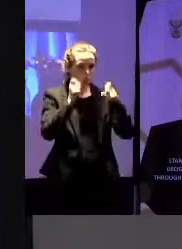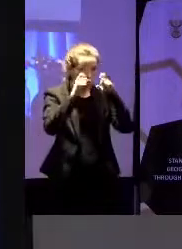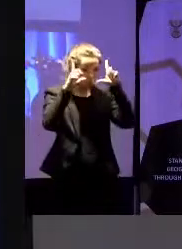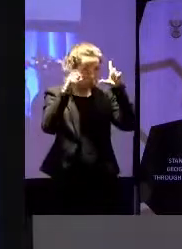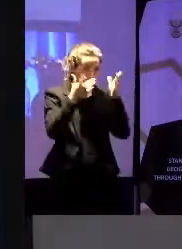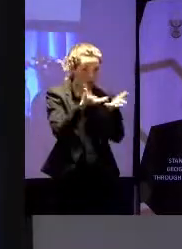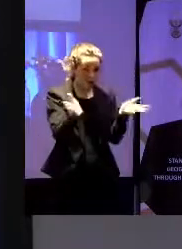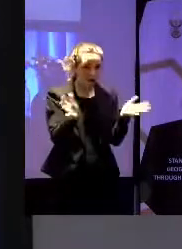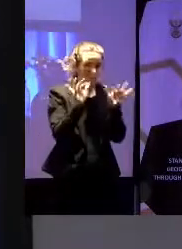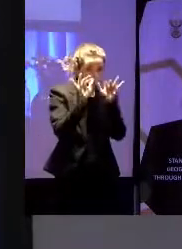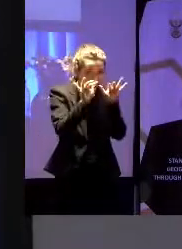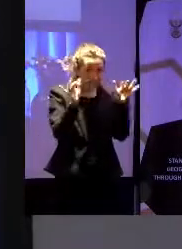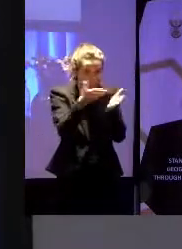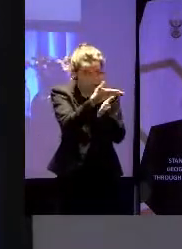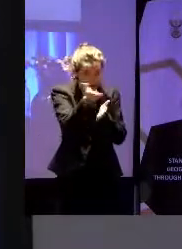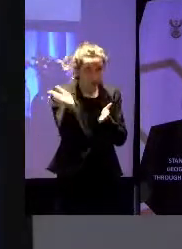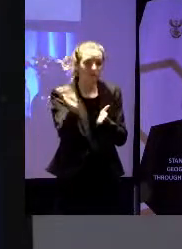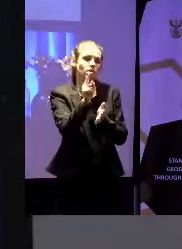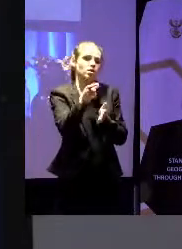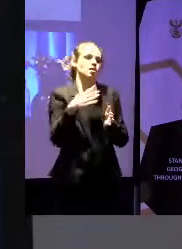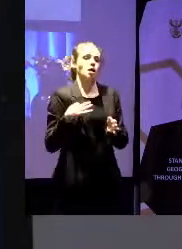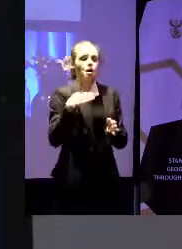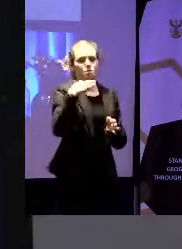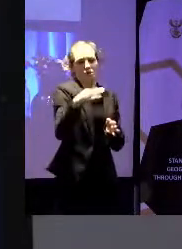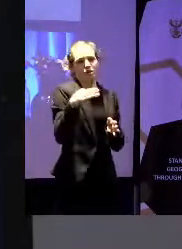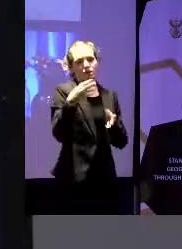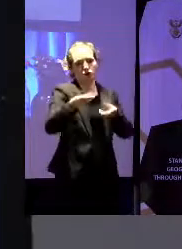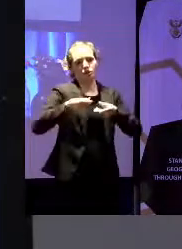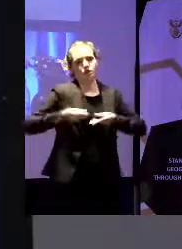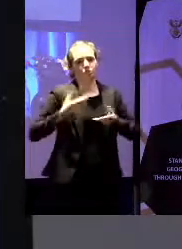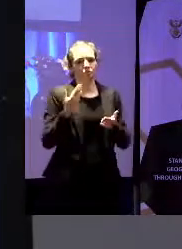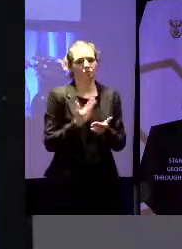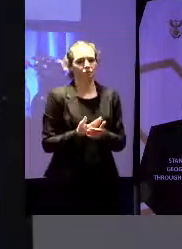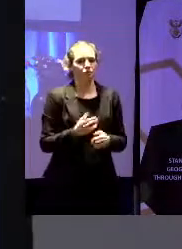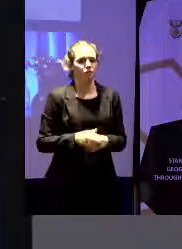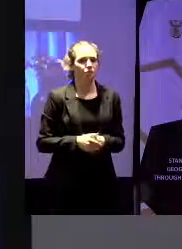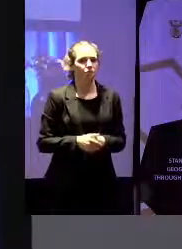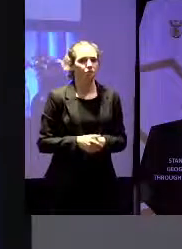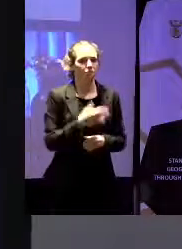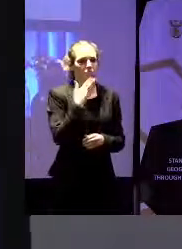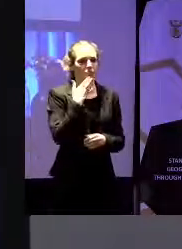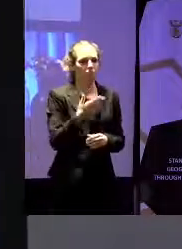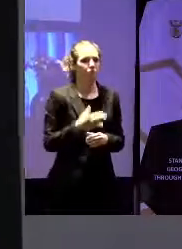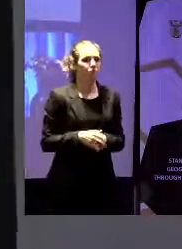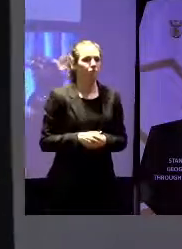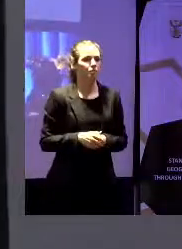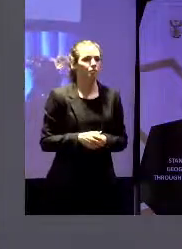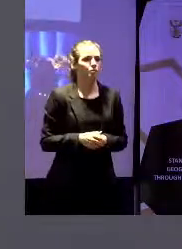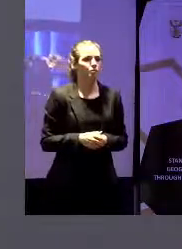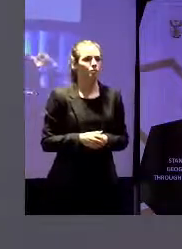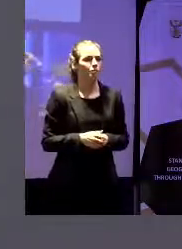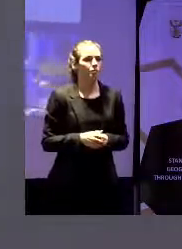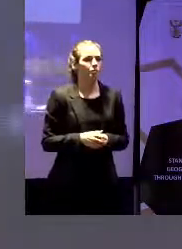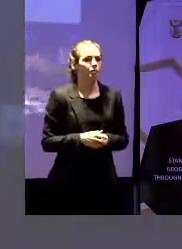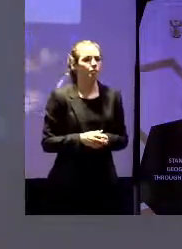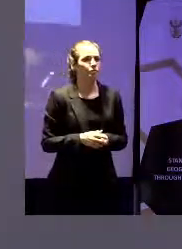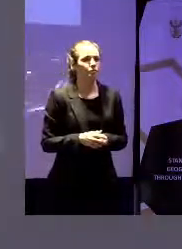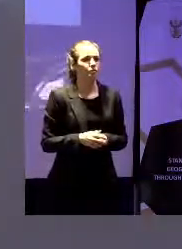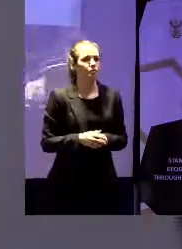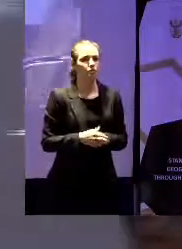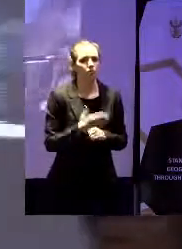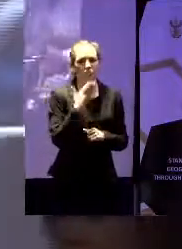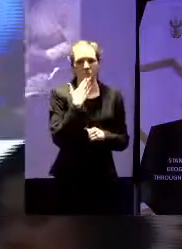aware and they can submit applications. Thank you. Thank you very much, Mr. Mavumengwana.